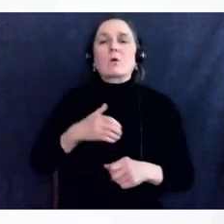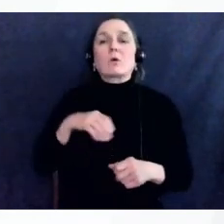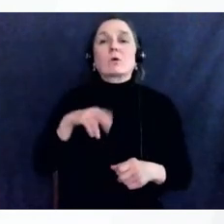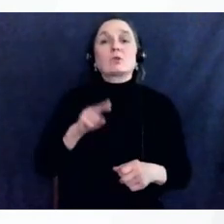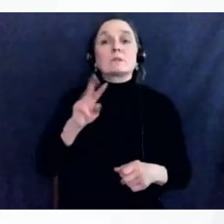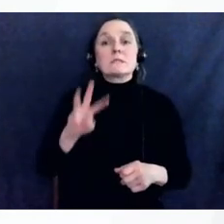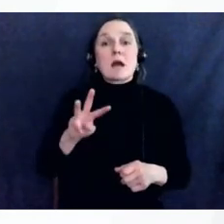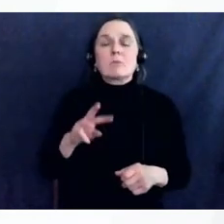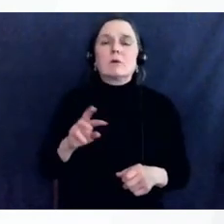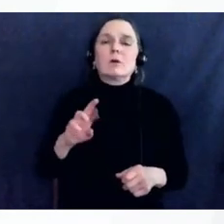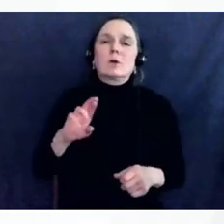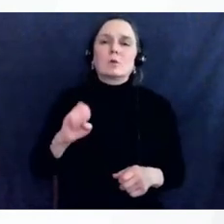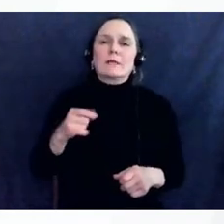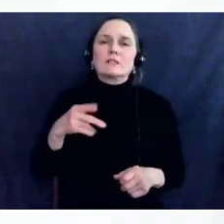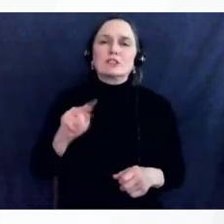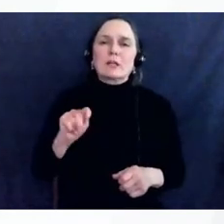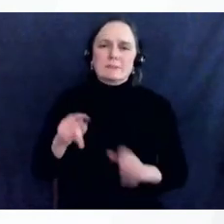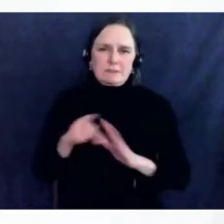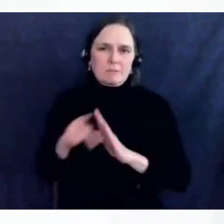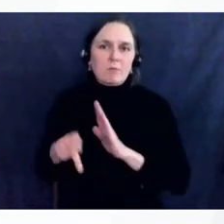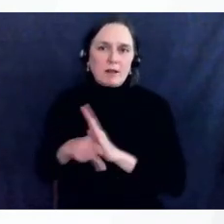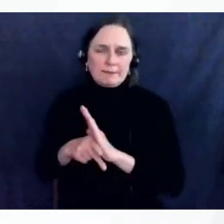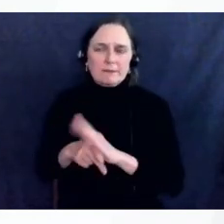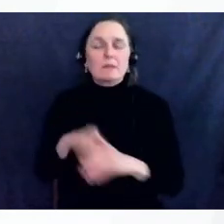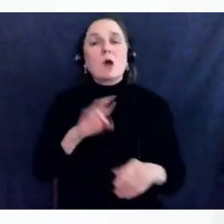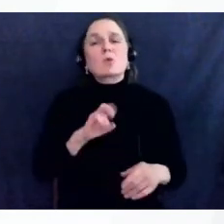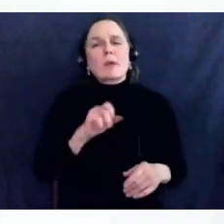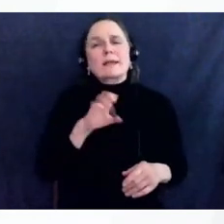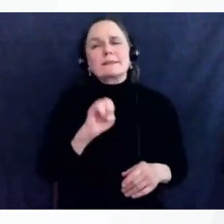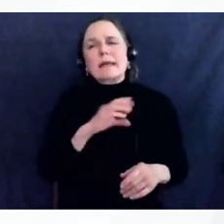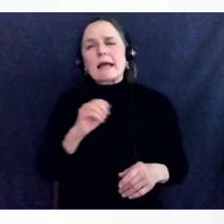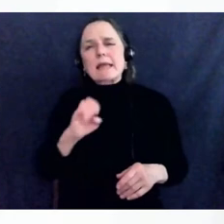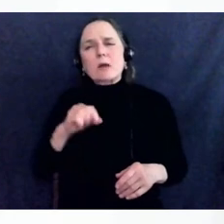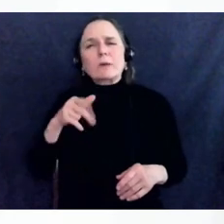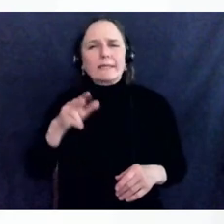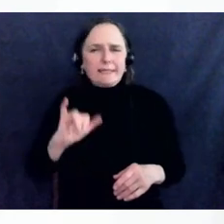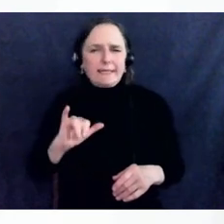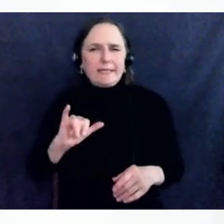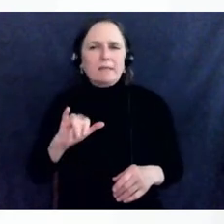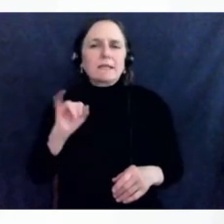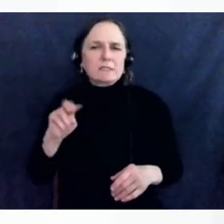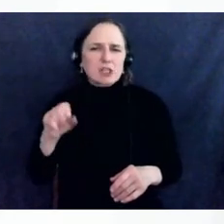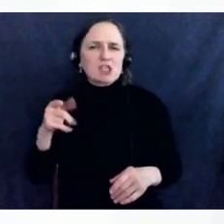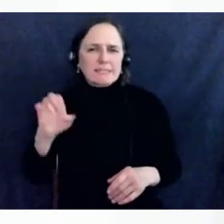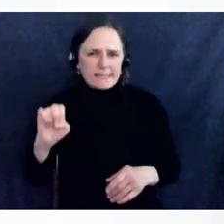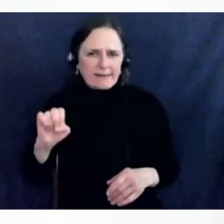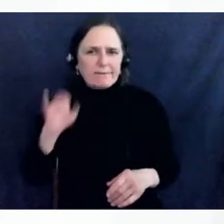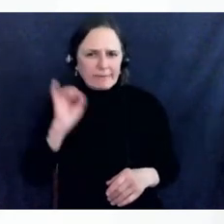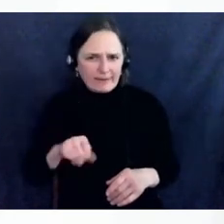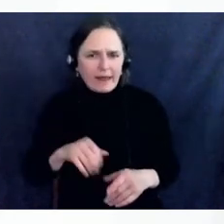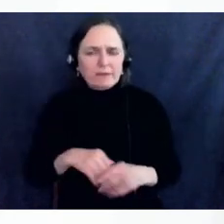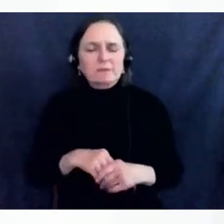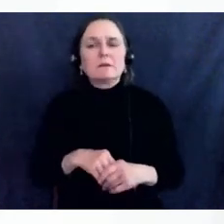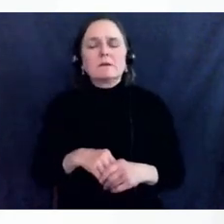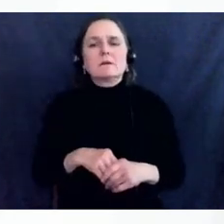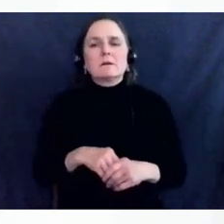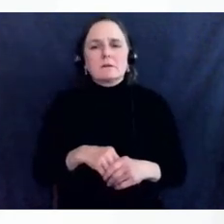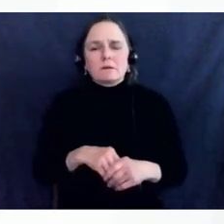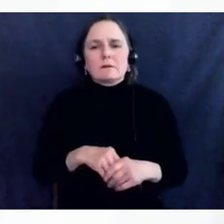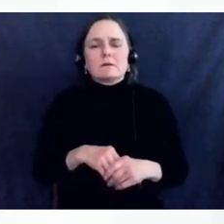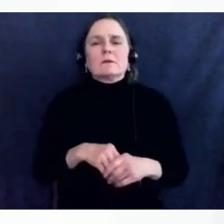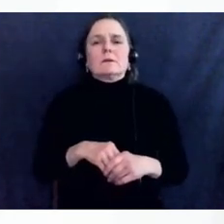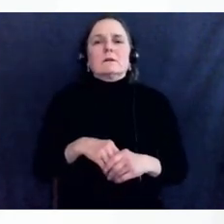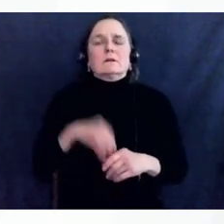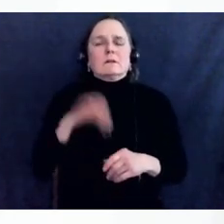initiative builds on the work of the Race and Equity Initiative, the Office for Faculty Advancement, and the Office of Minority Affairs and